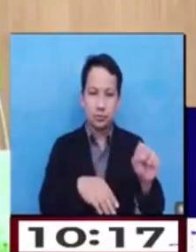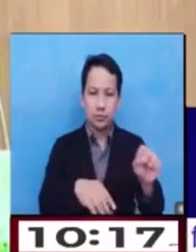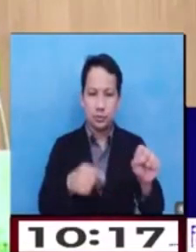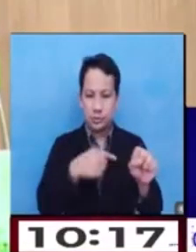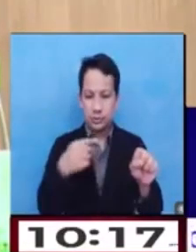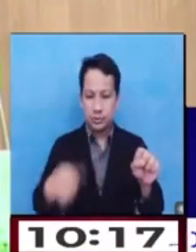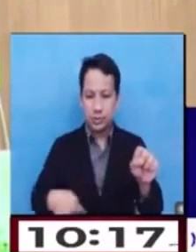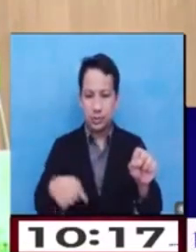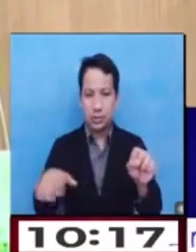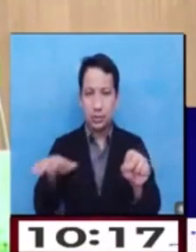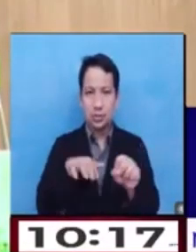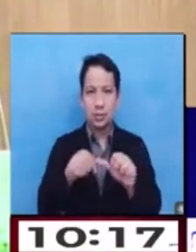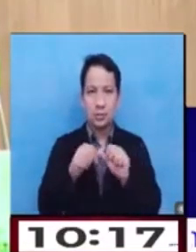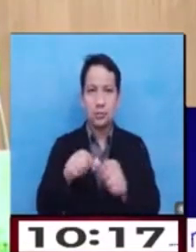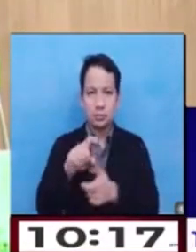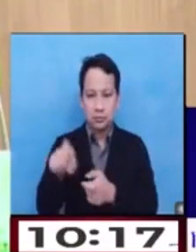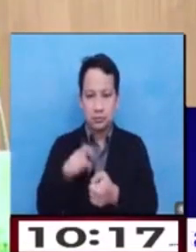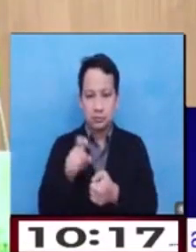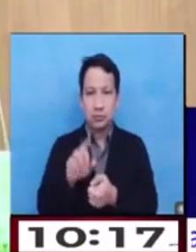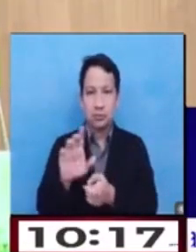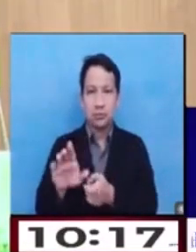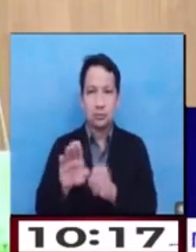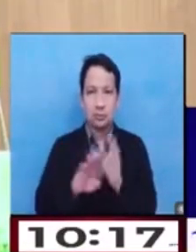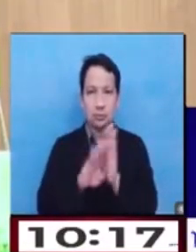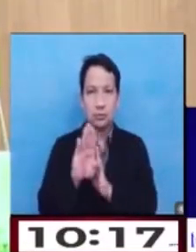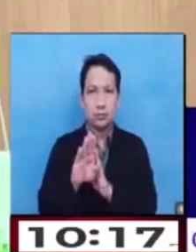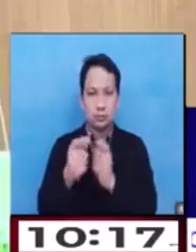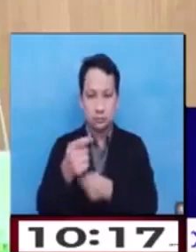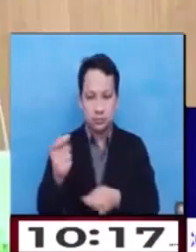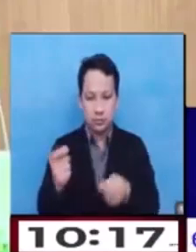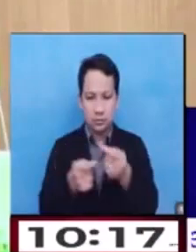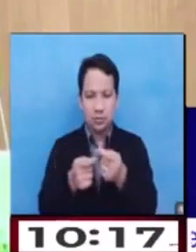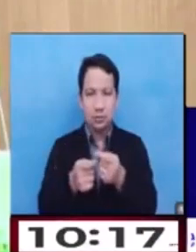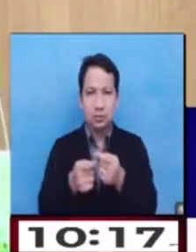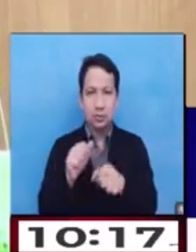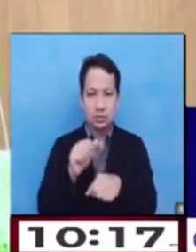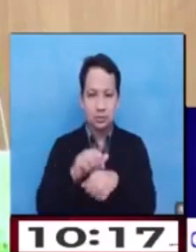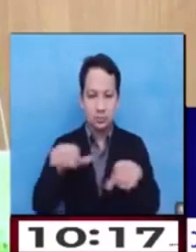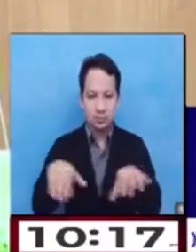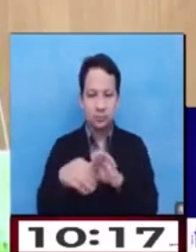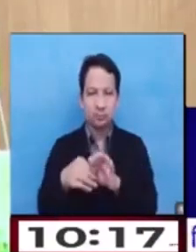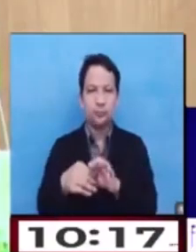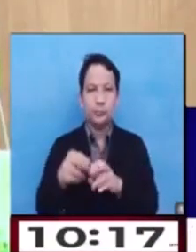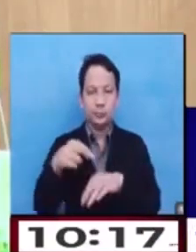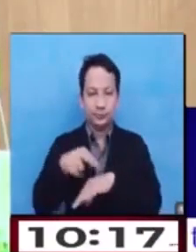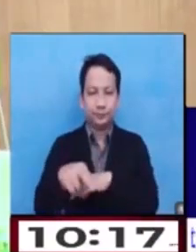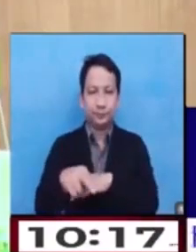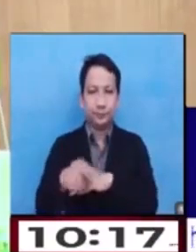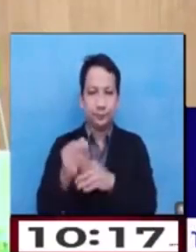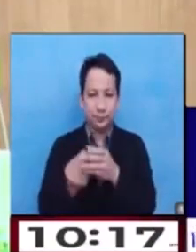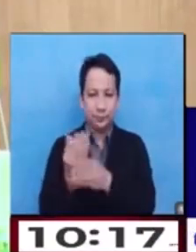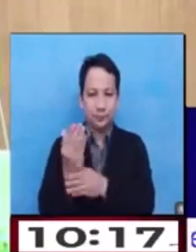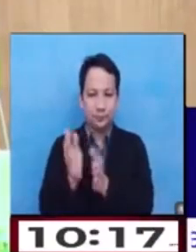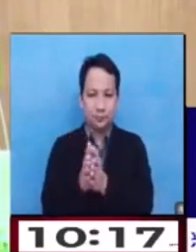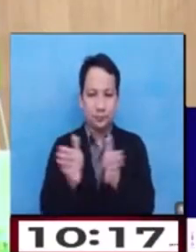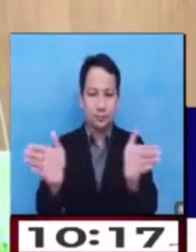Philippines, specifically its impact on trade, employment, remittances, and growth in general?